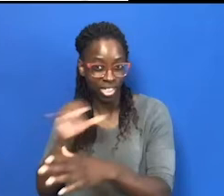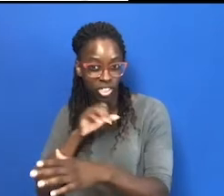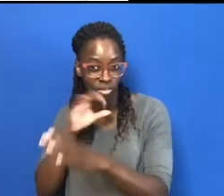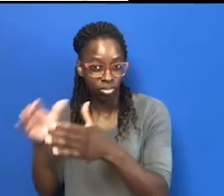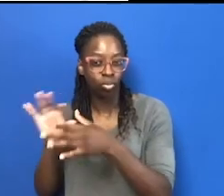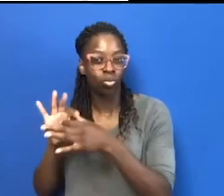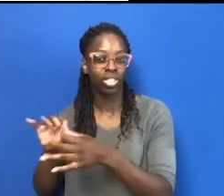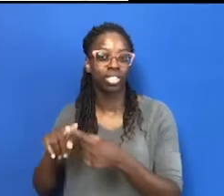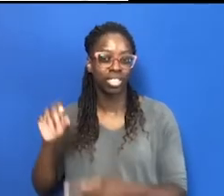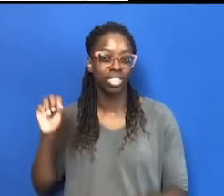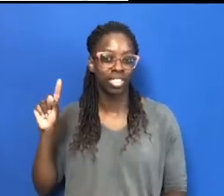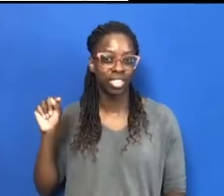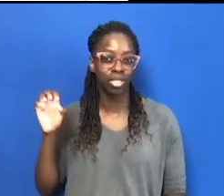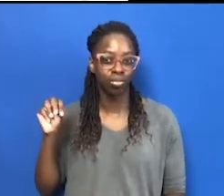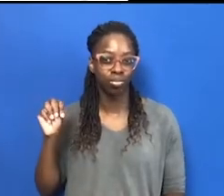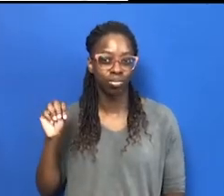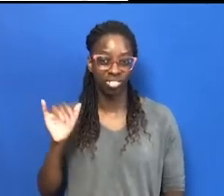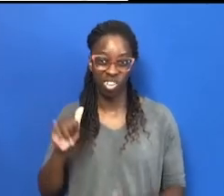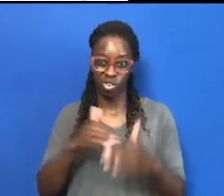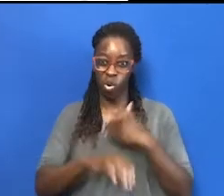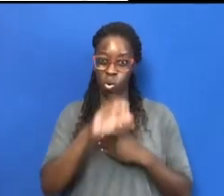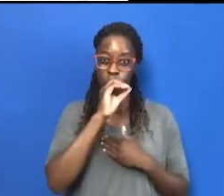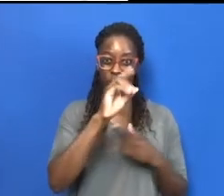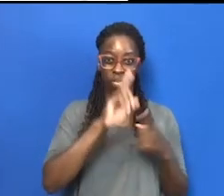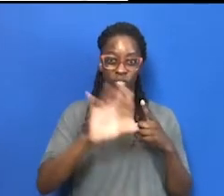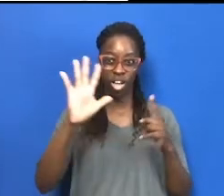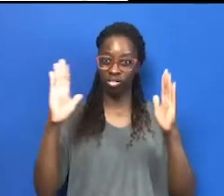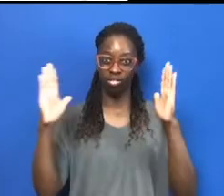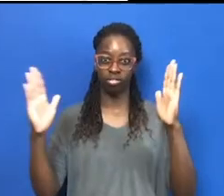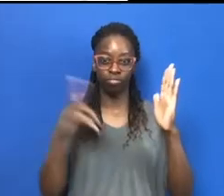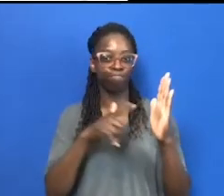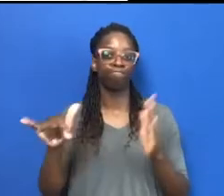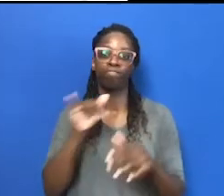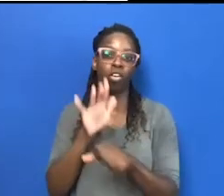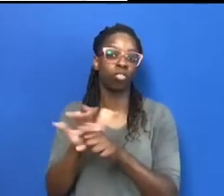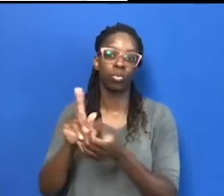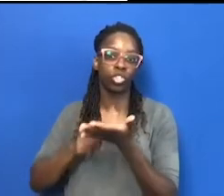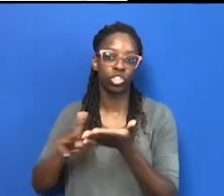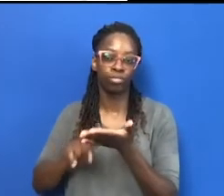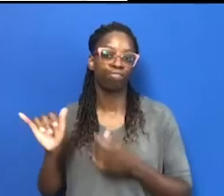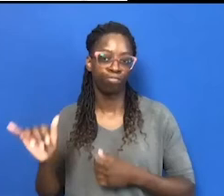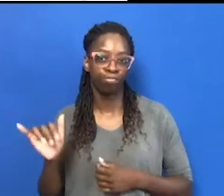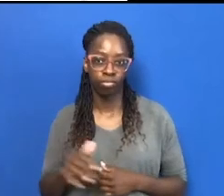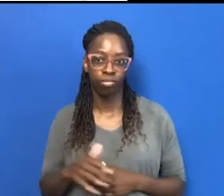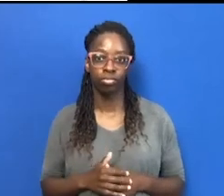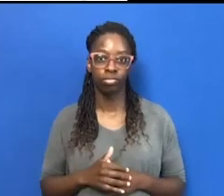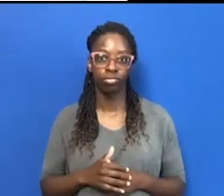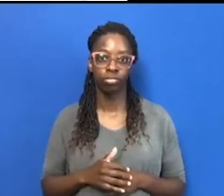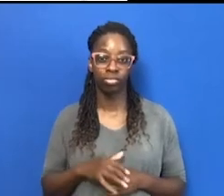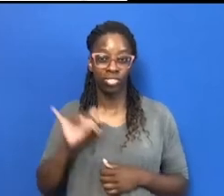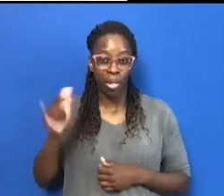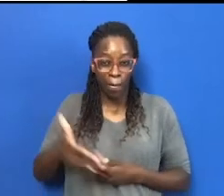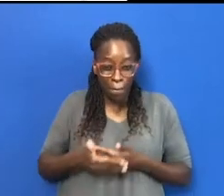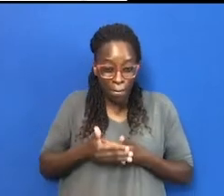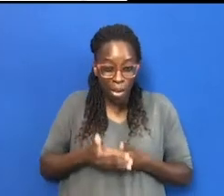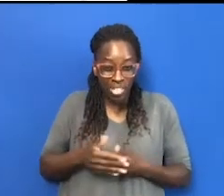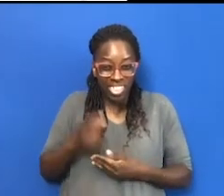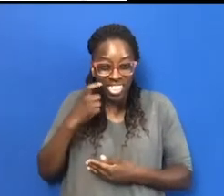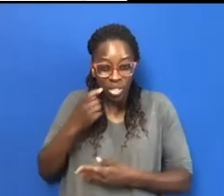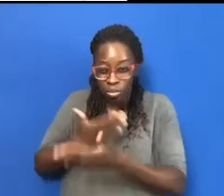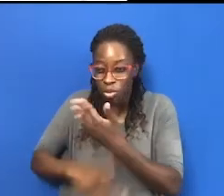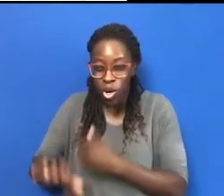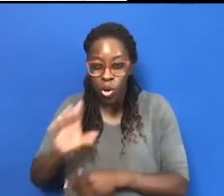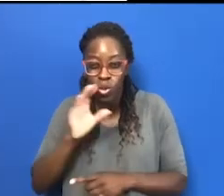5, along with very little in all areas for infants and toddlers, the STEMIE team needed to identify